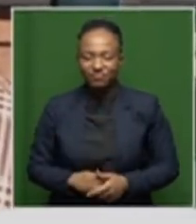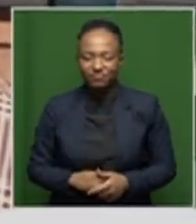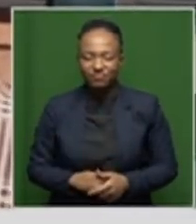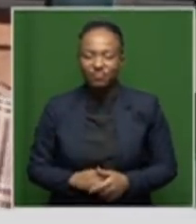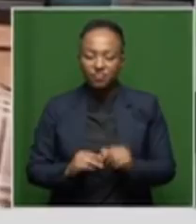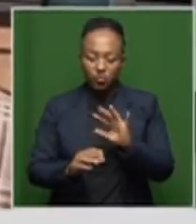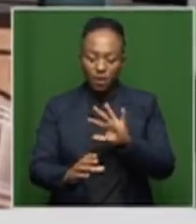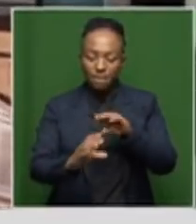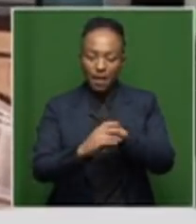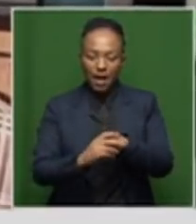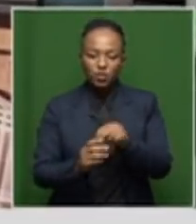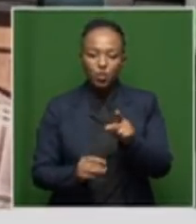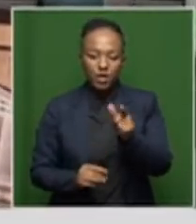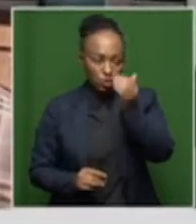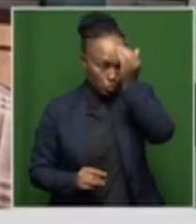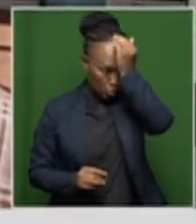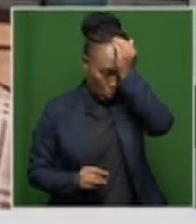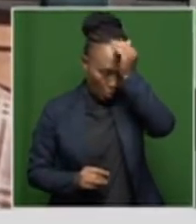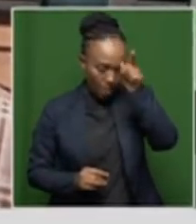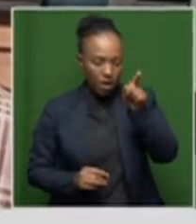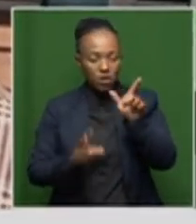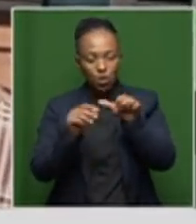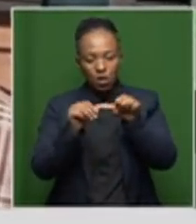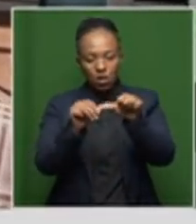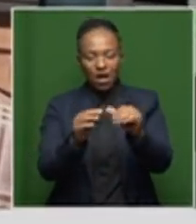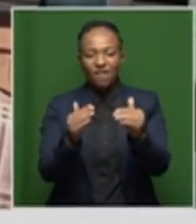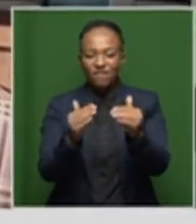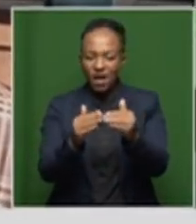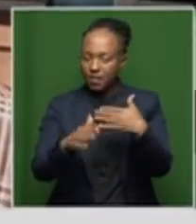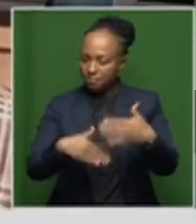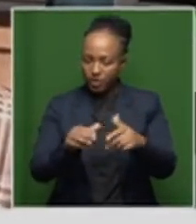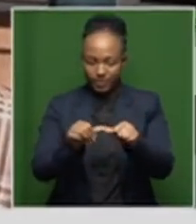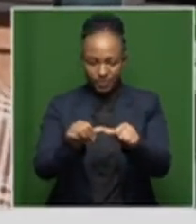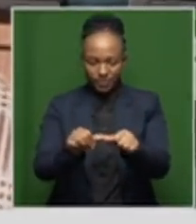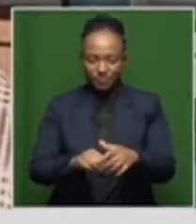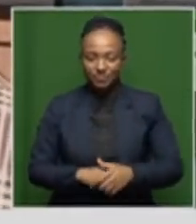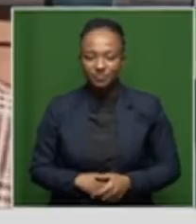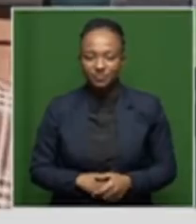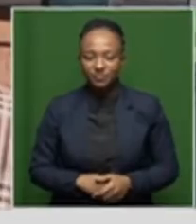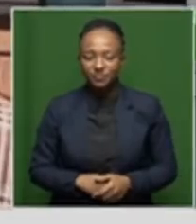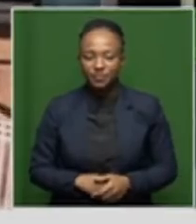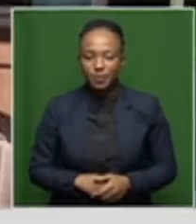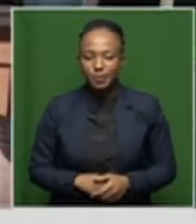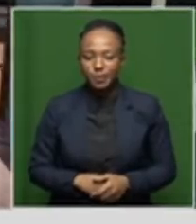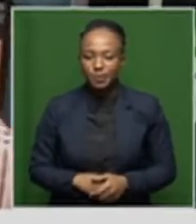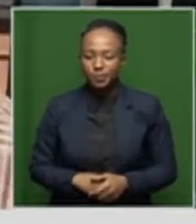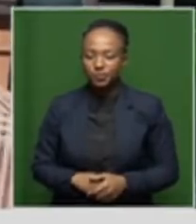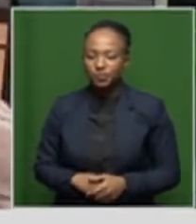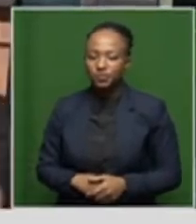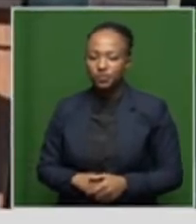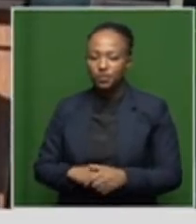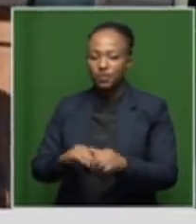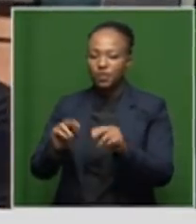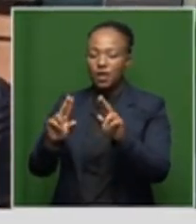part of ensuring that Comrade Zuma is subjected to a fair and a just process. What of the ANC's National